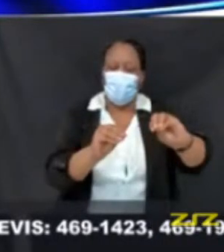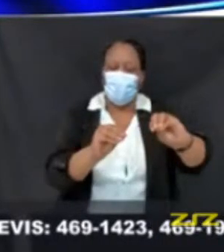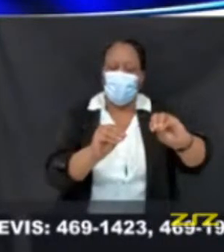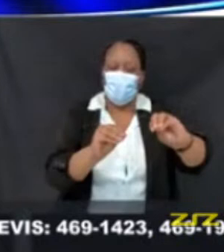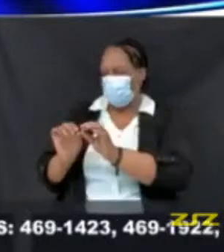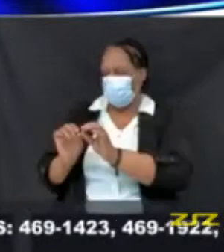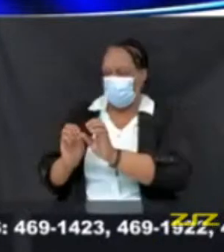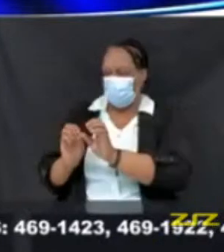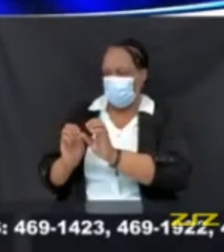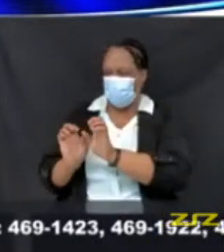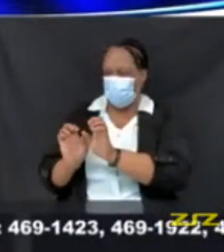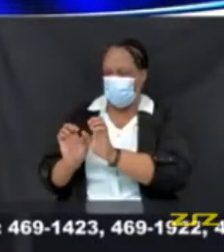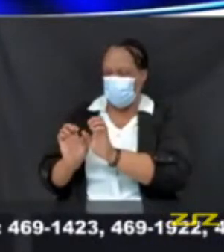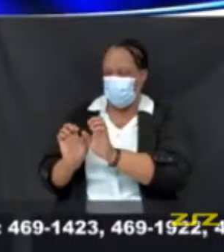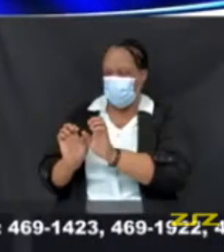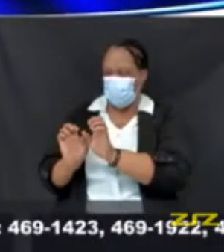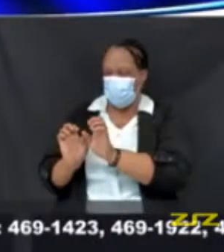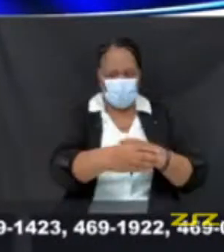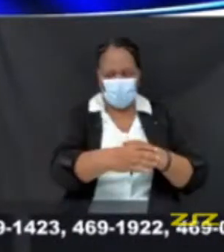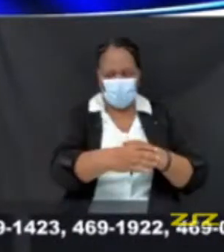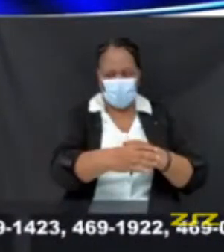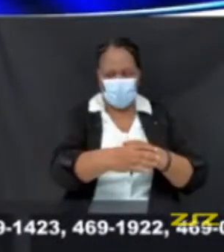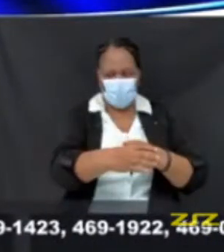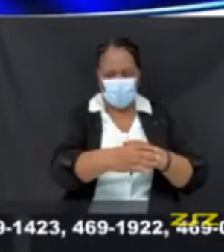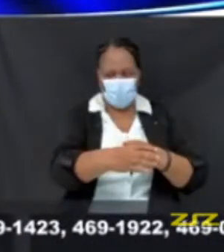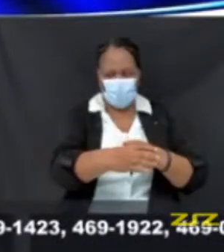nature of the area in which they're deployed.